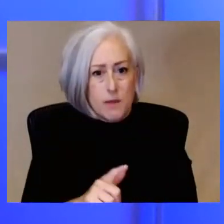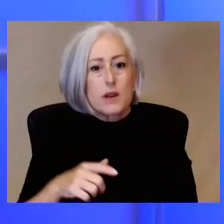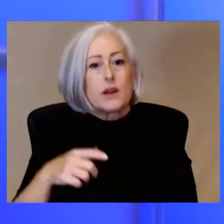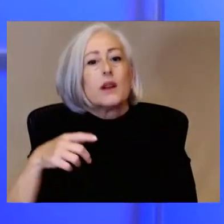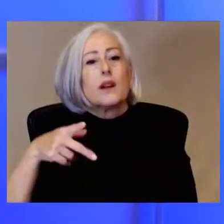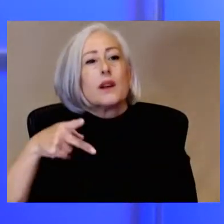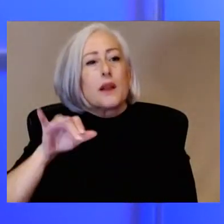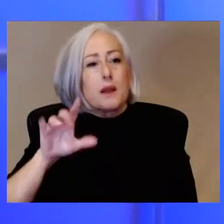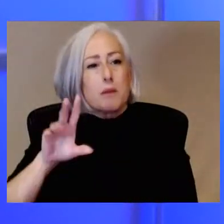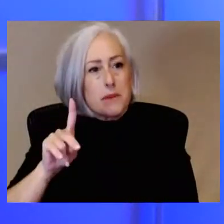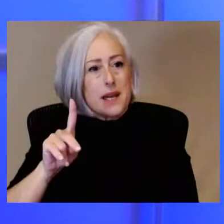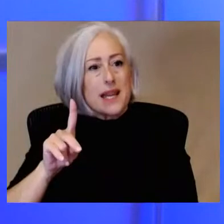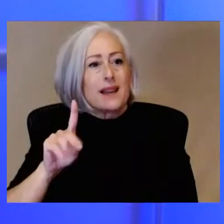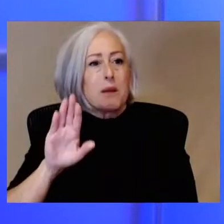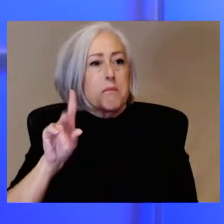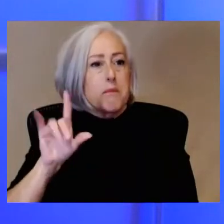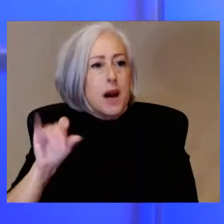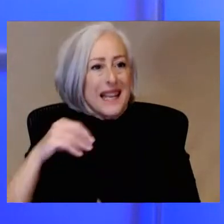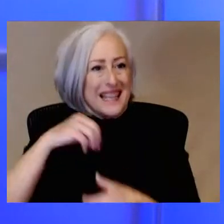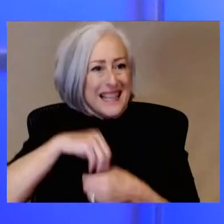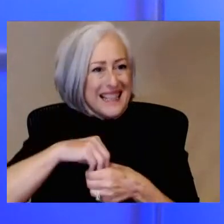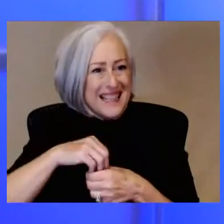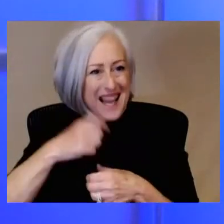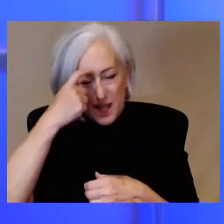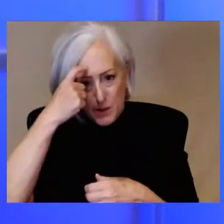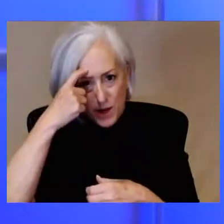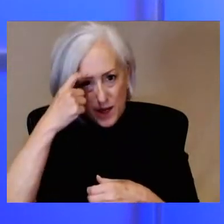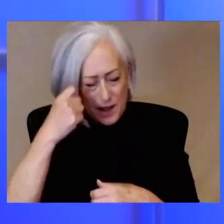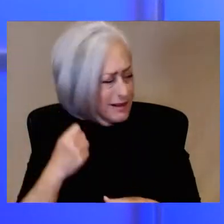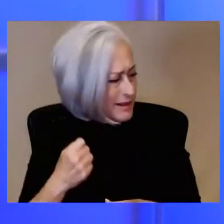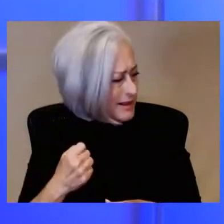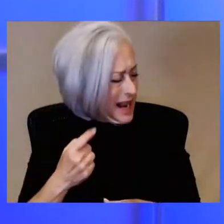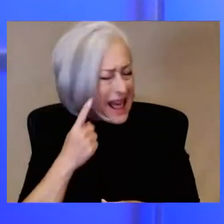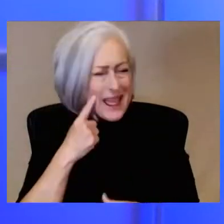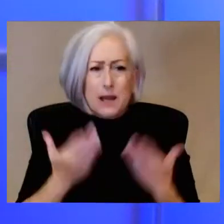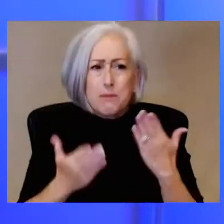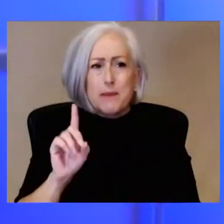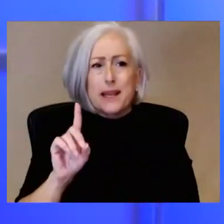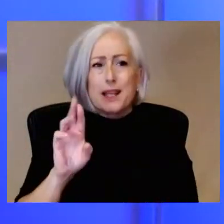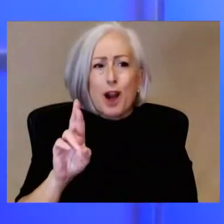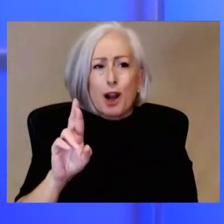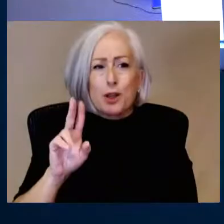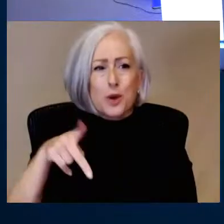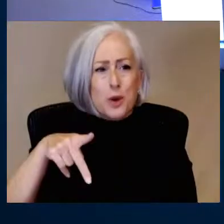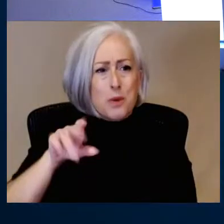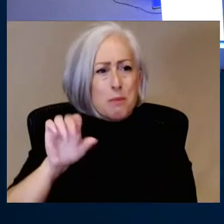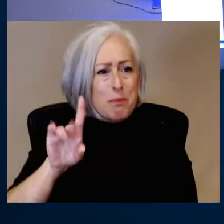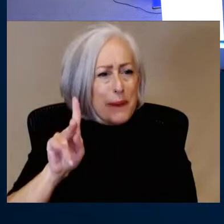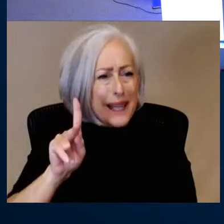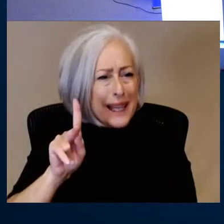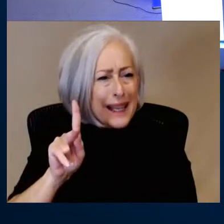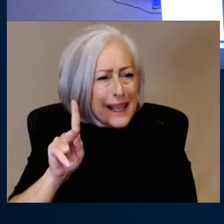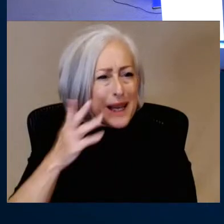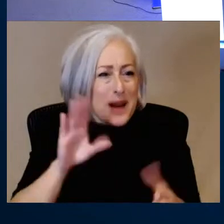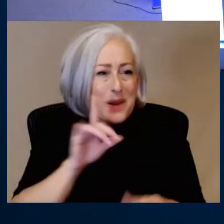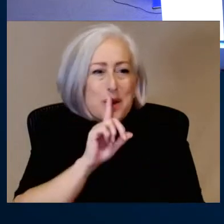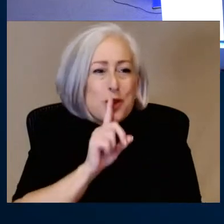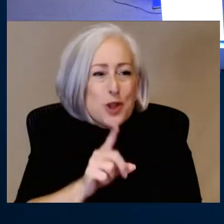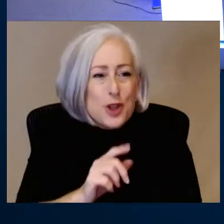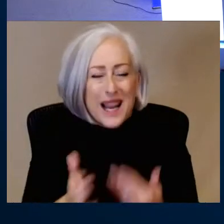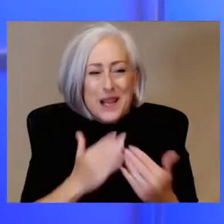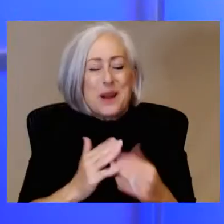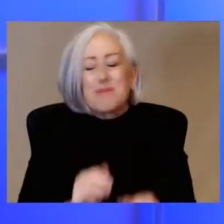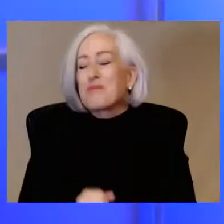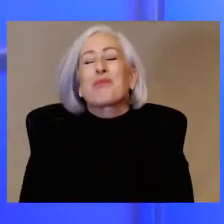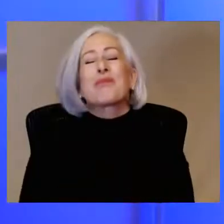But I think there was a Dr. Pick, but I actually don't know that for sure. Oh, okay, we're staying off television. All right. But anyway,